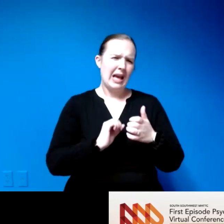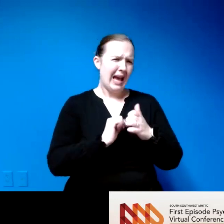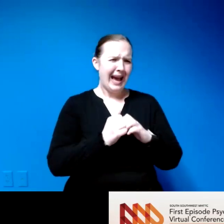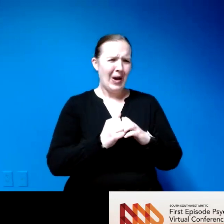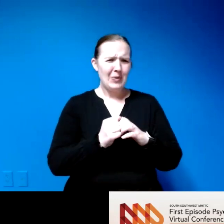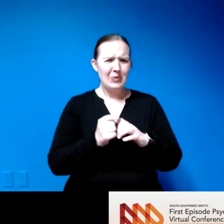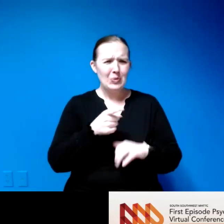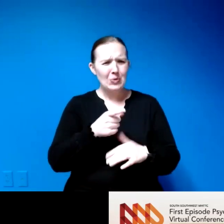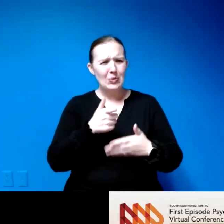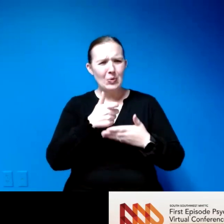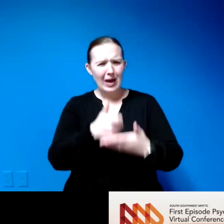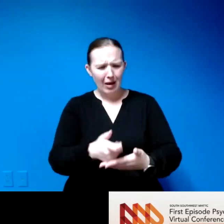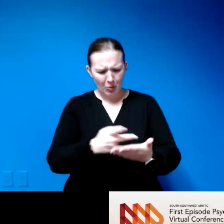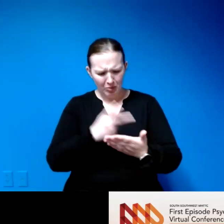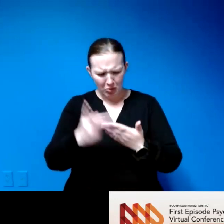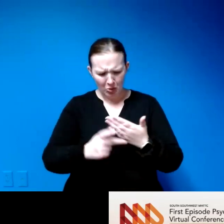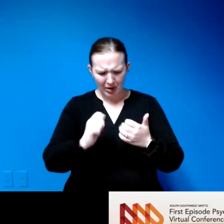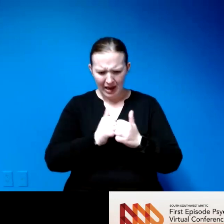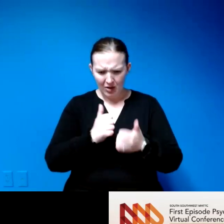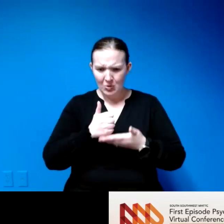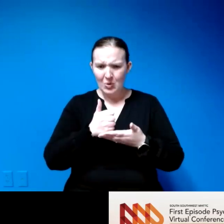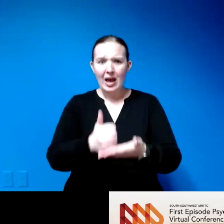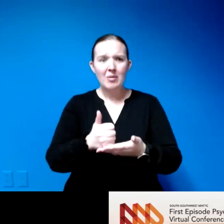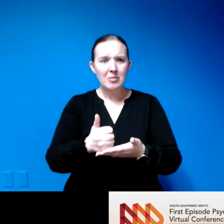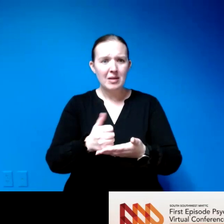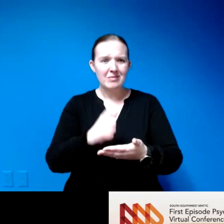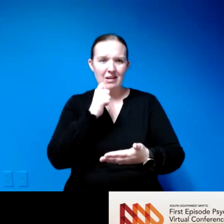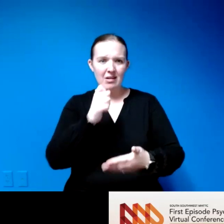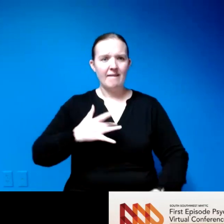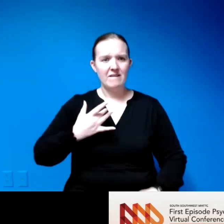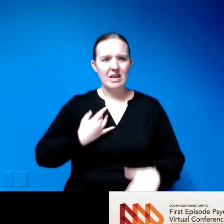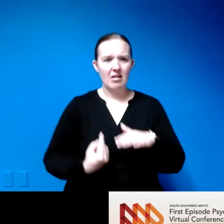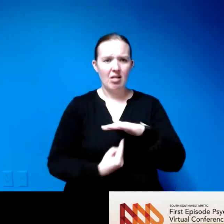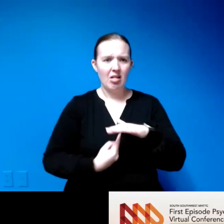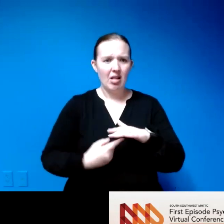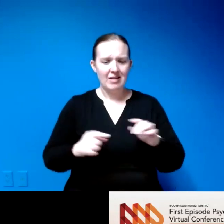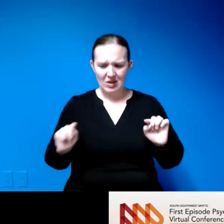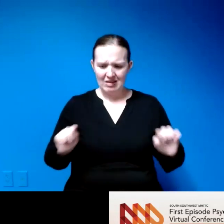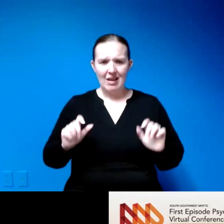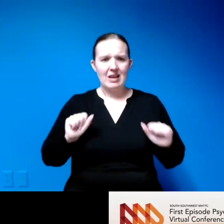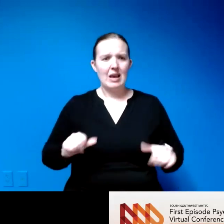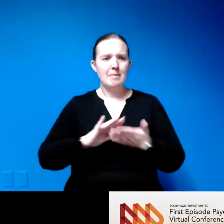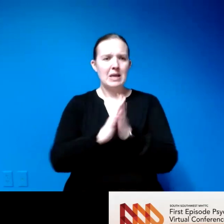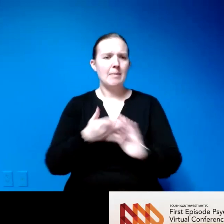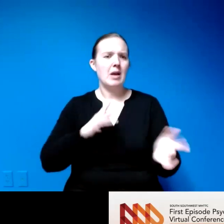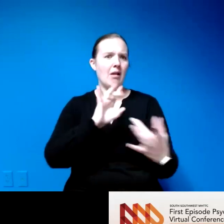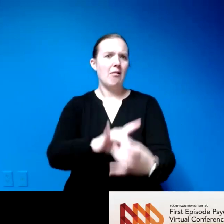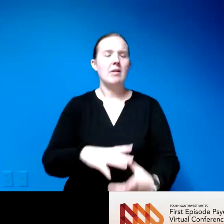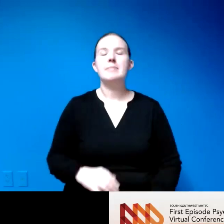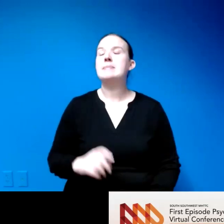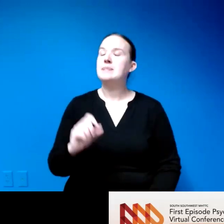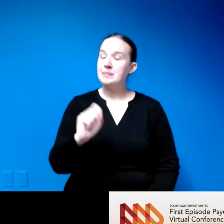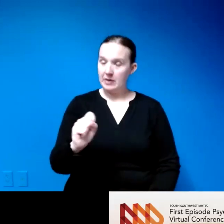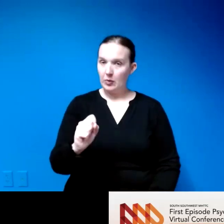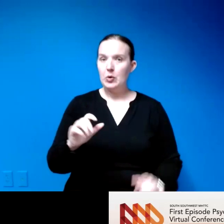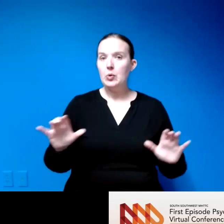as a program? How do you help them overcome that? Get connected. Yes, Molly. So we have done